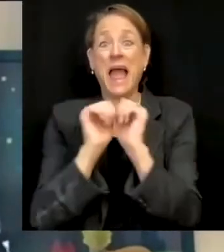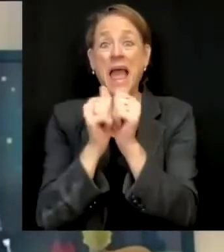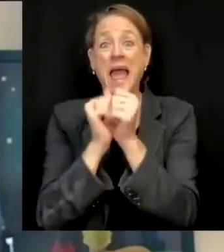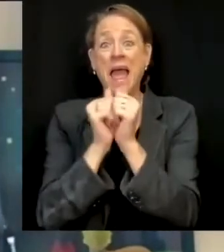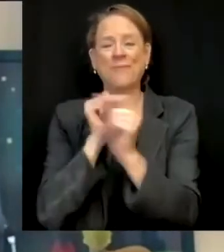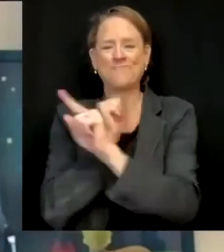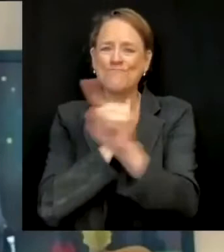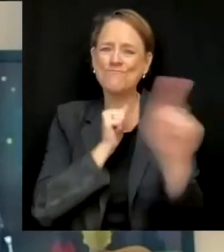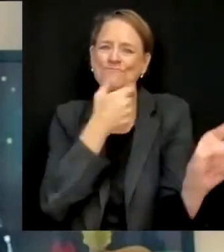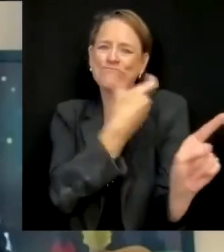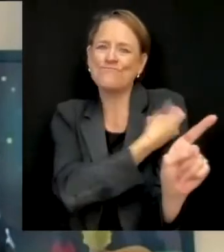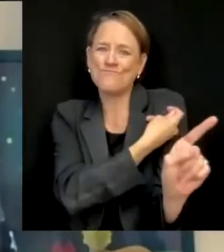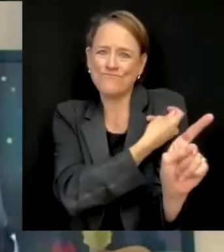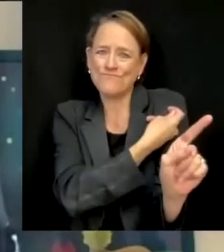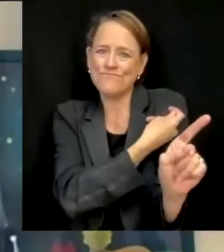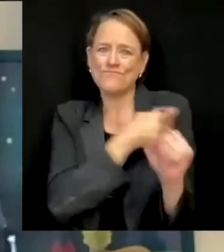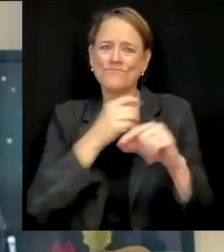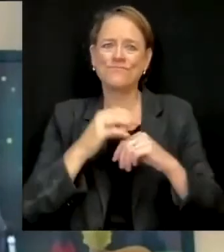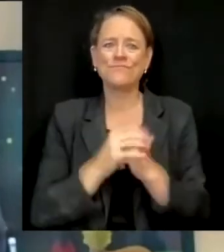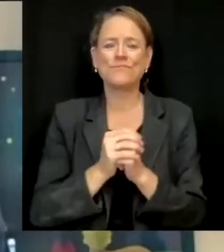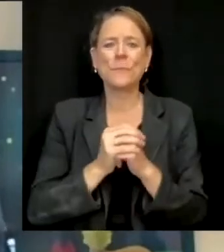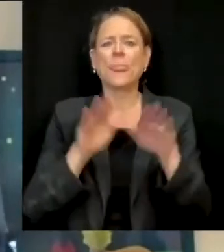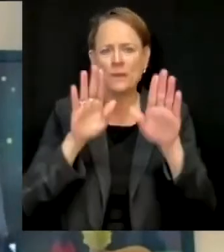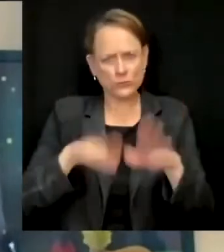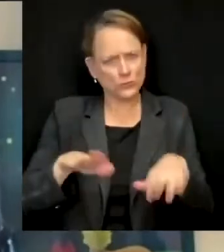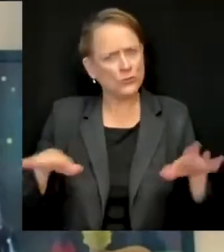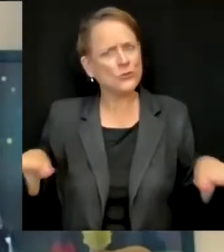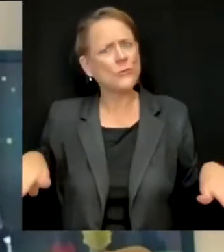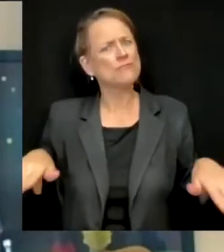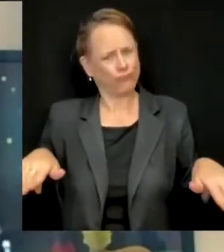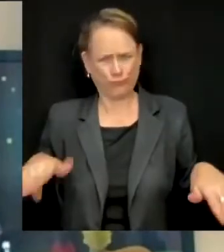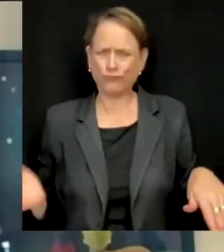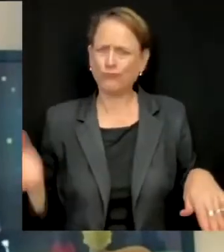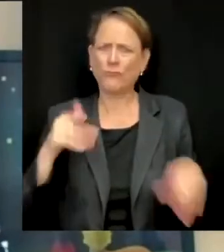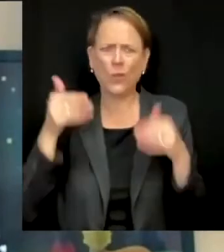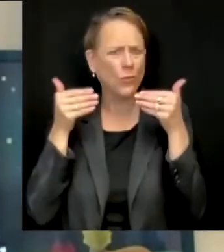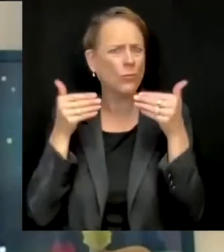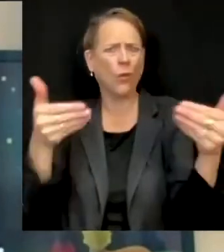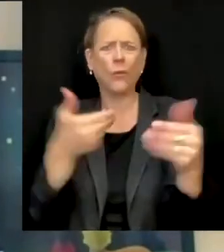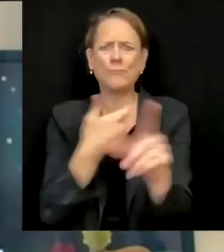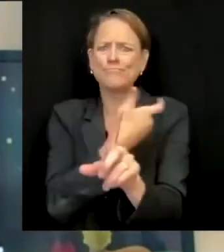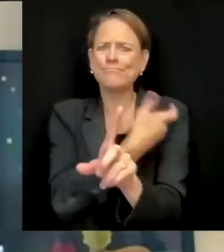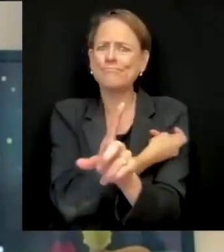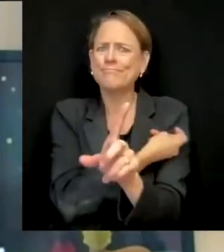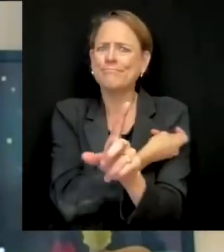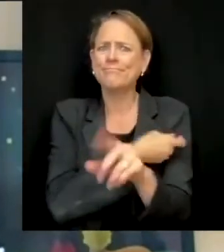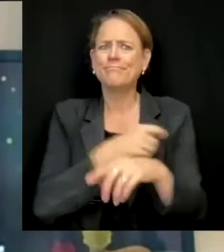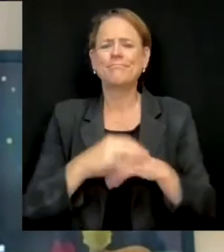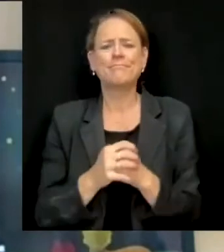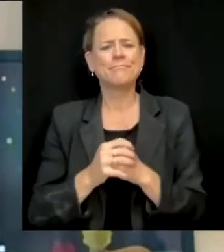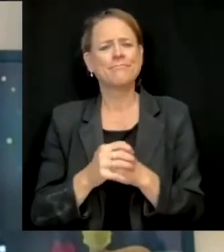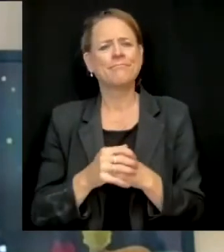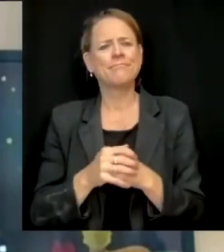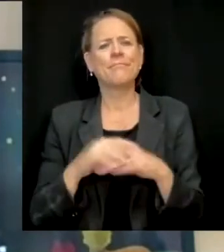eligible vaccinated, by talking to our family and our neighbors about the importance of getting